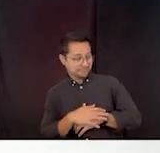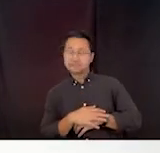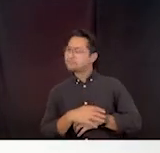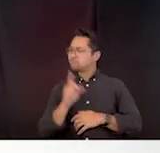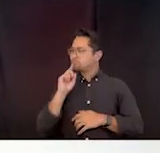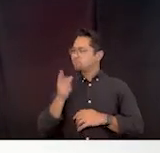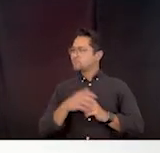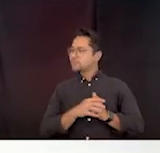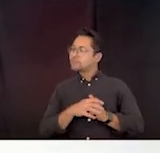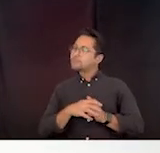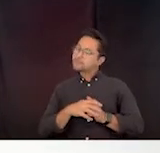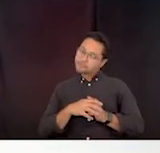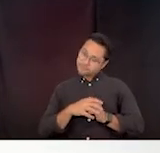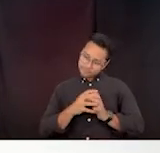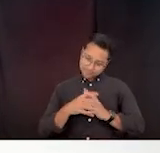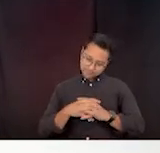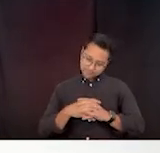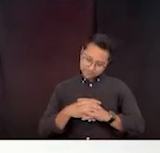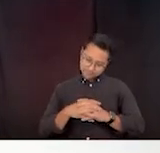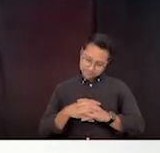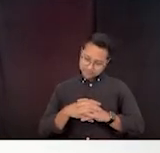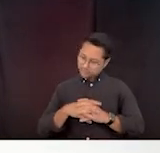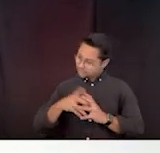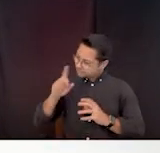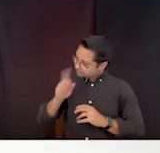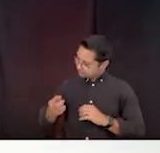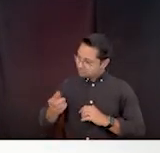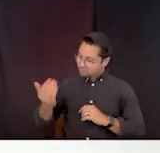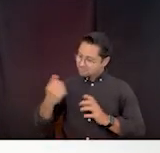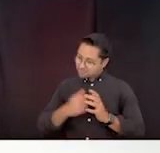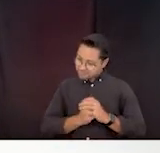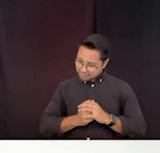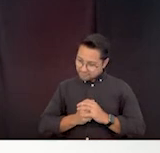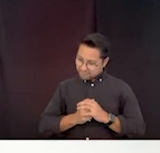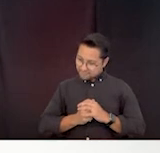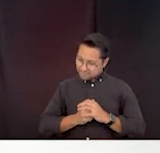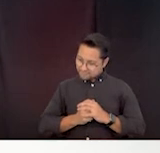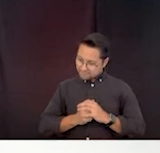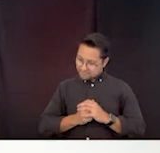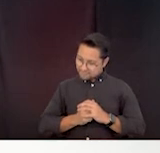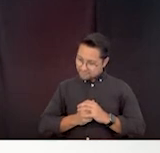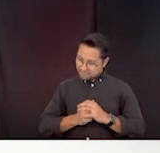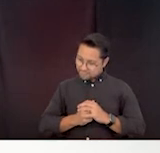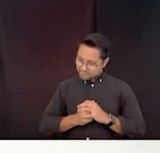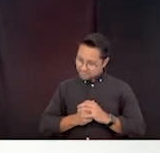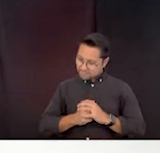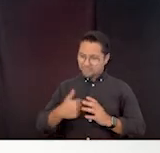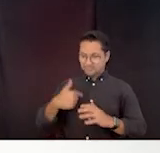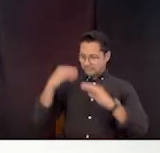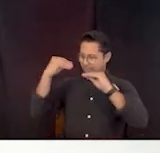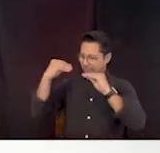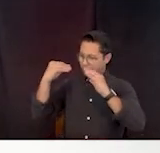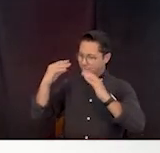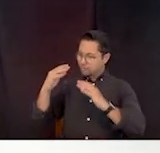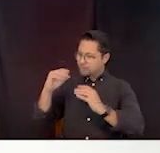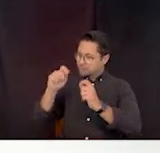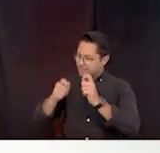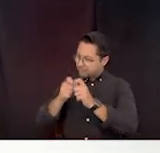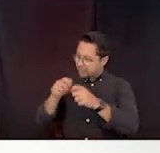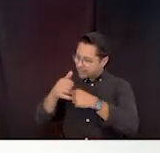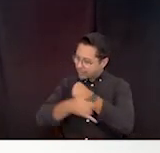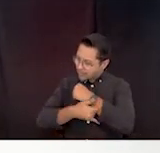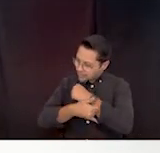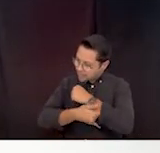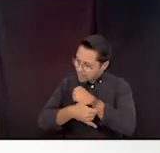Yeah. I have a comment / Sure. I teach in Taylor County,